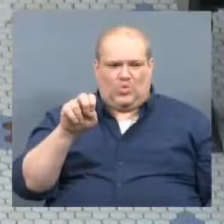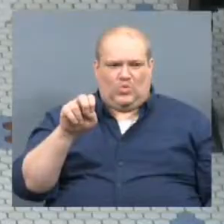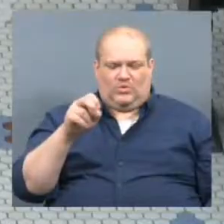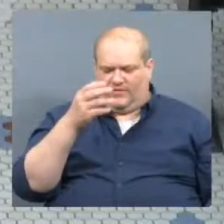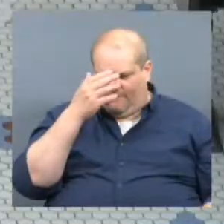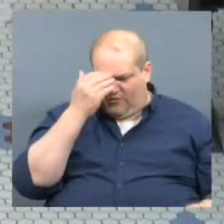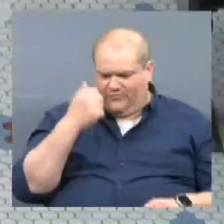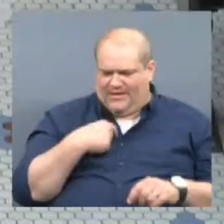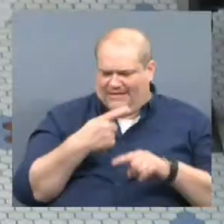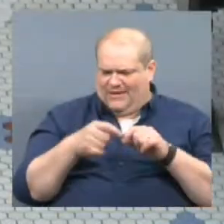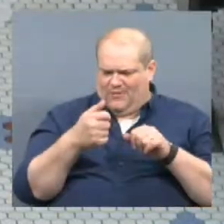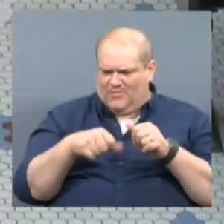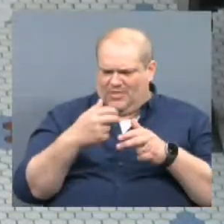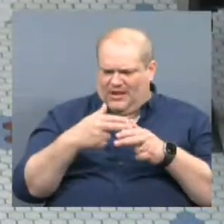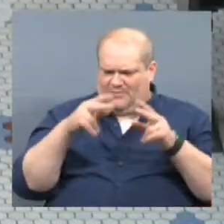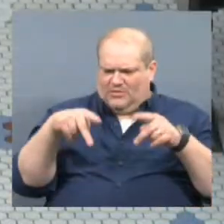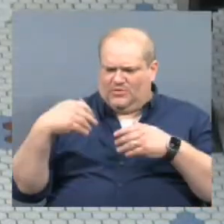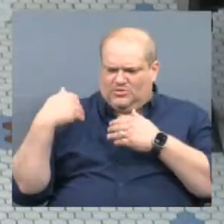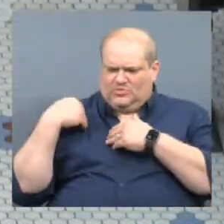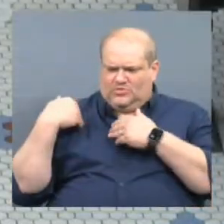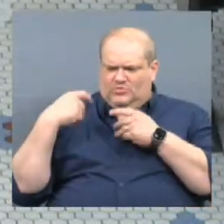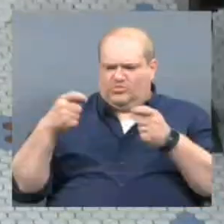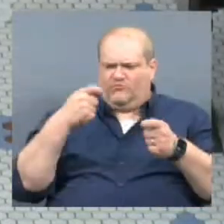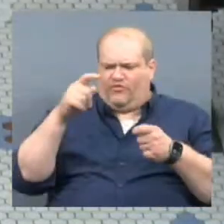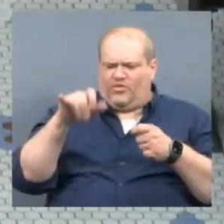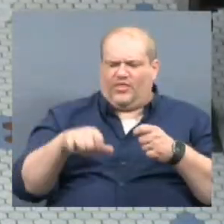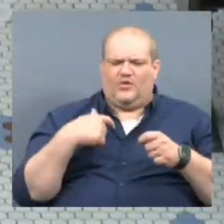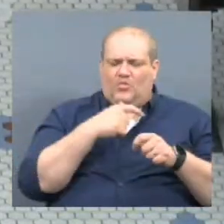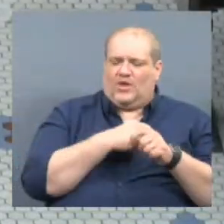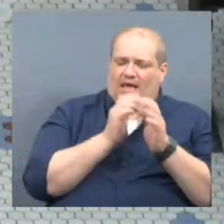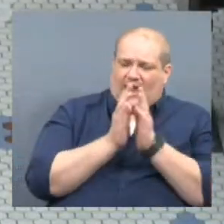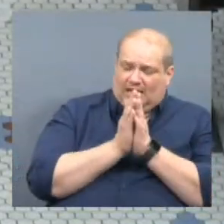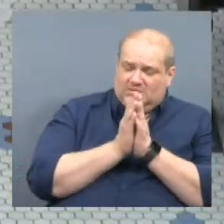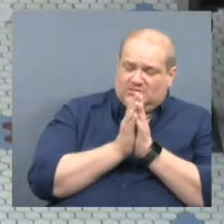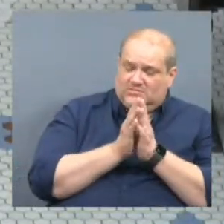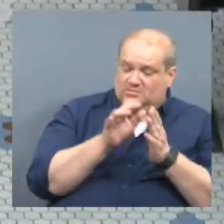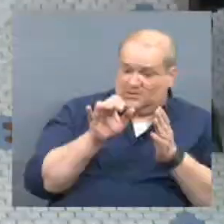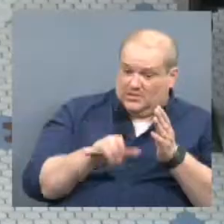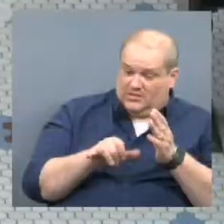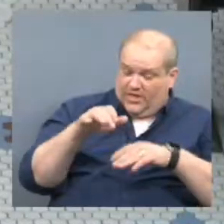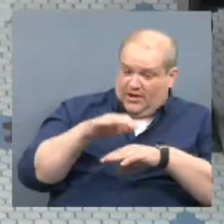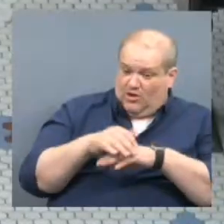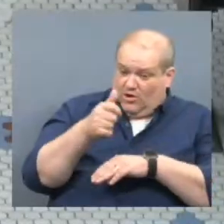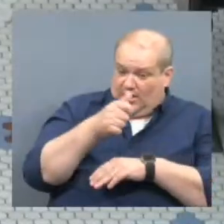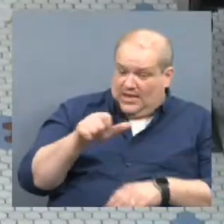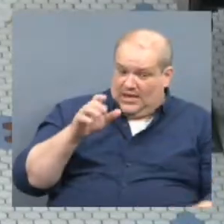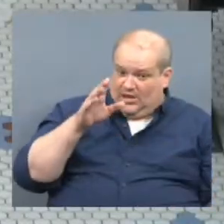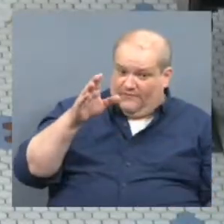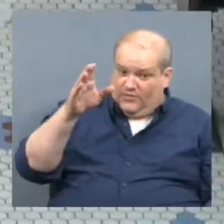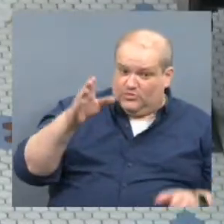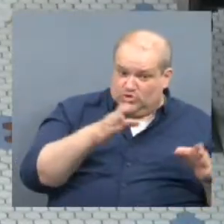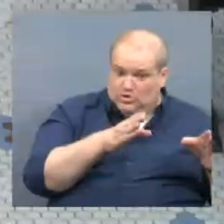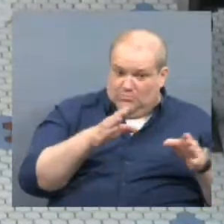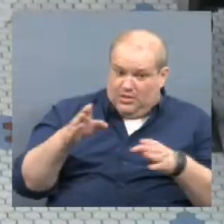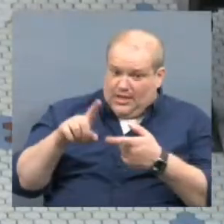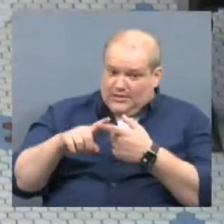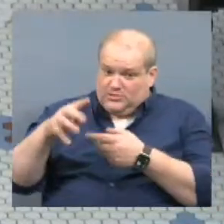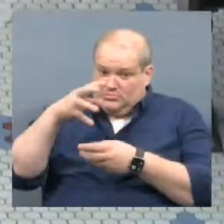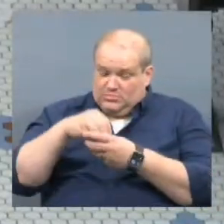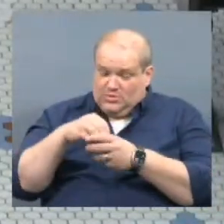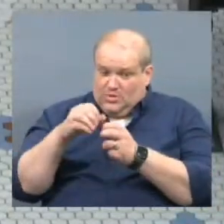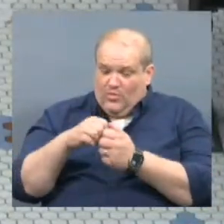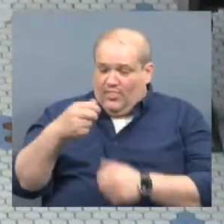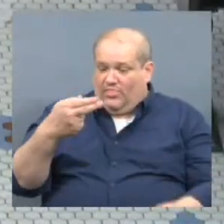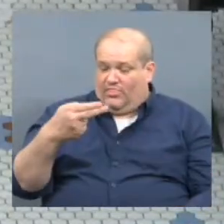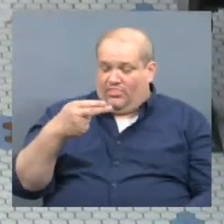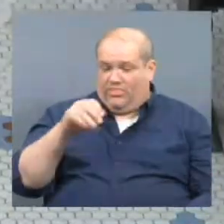Forgive me, I don't know the name of the person who's in charge of that. We asked, is that on any future plan to be encompassed with the